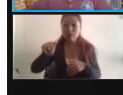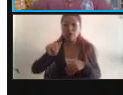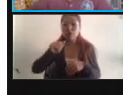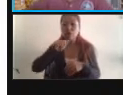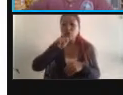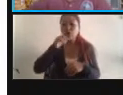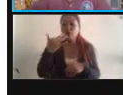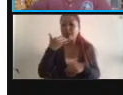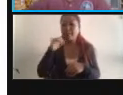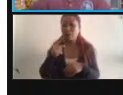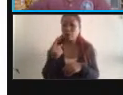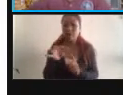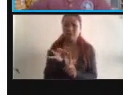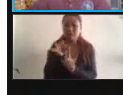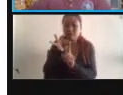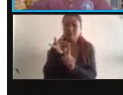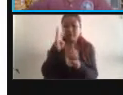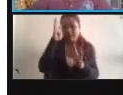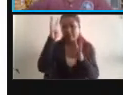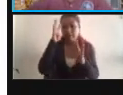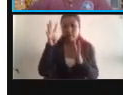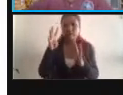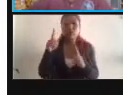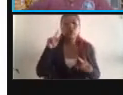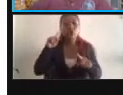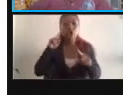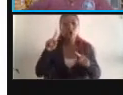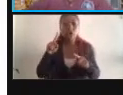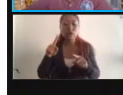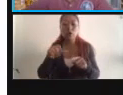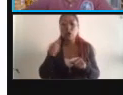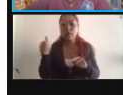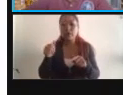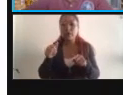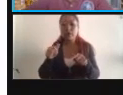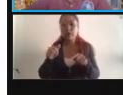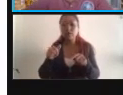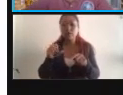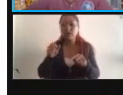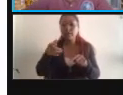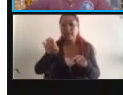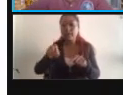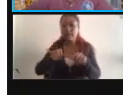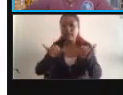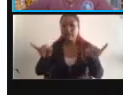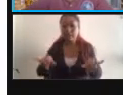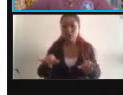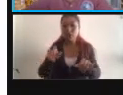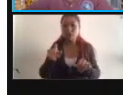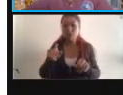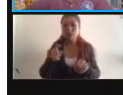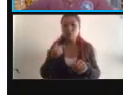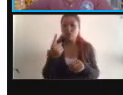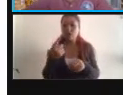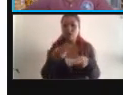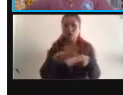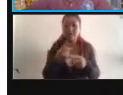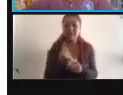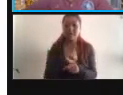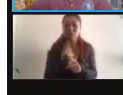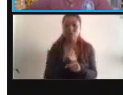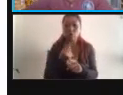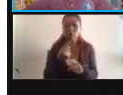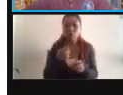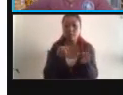heard the news about the space stations that are coming up. One of them is featuring something called a single-person spacecraft. It's basically it's